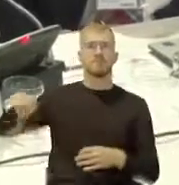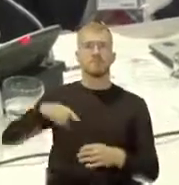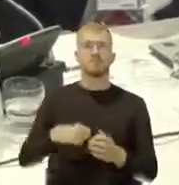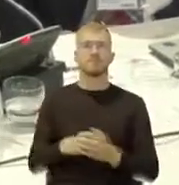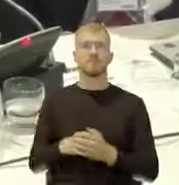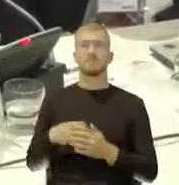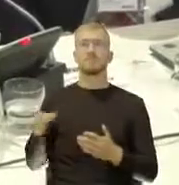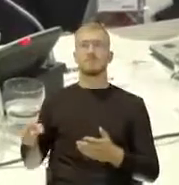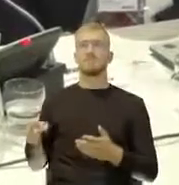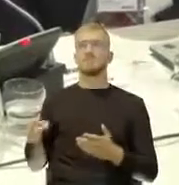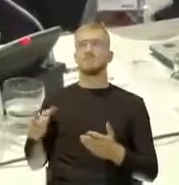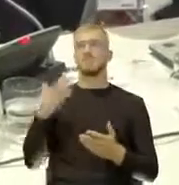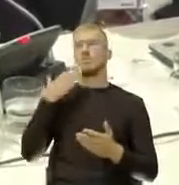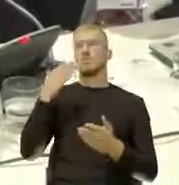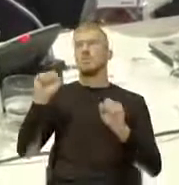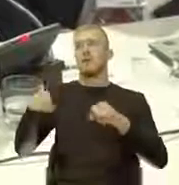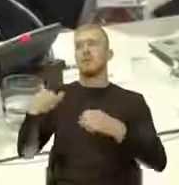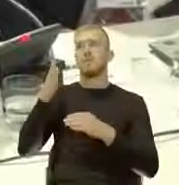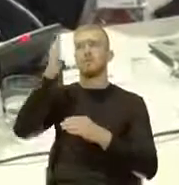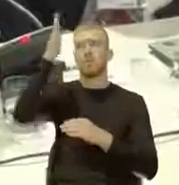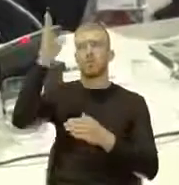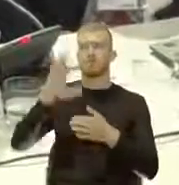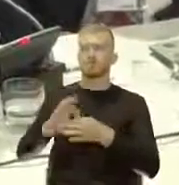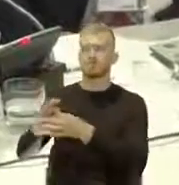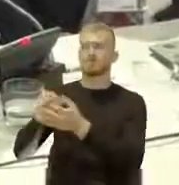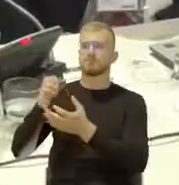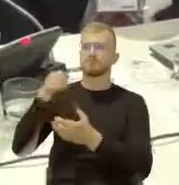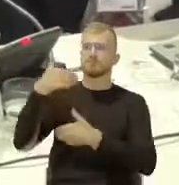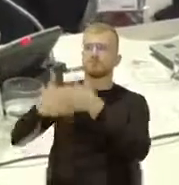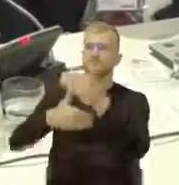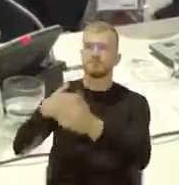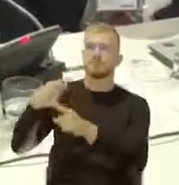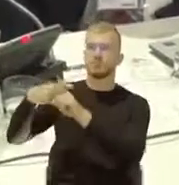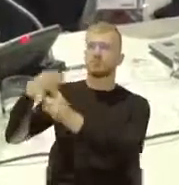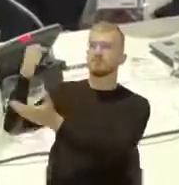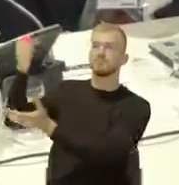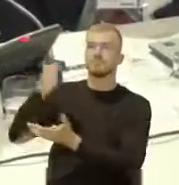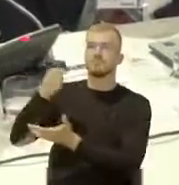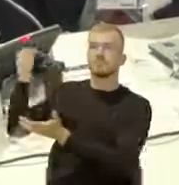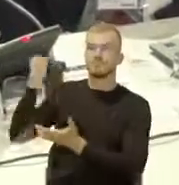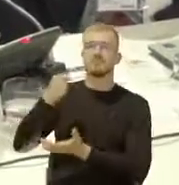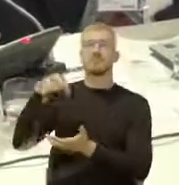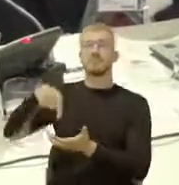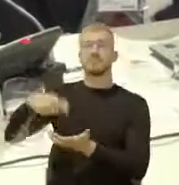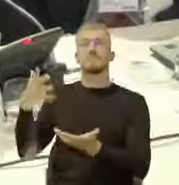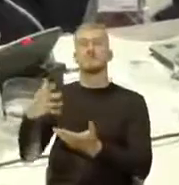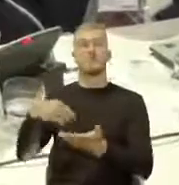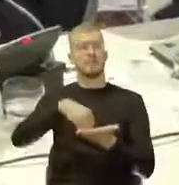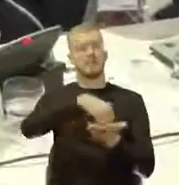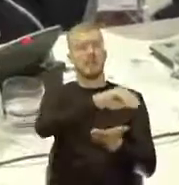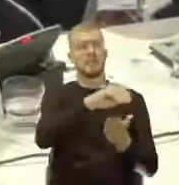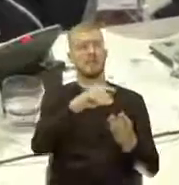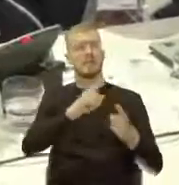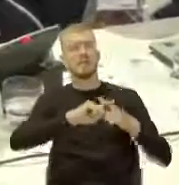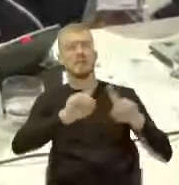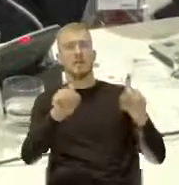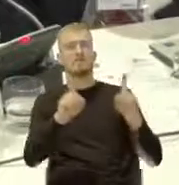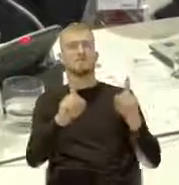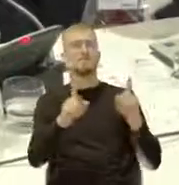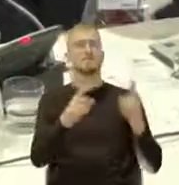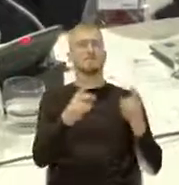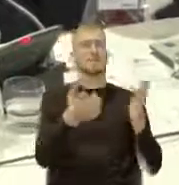electric buses and have a public transport, electric and ecological, for all the area.